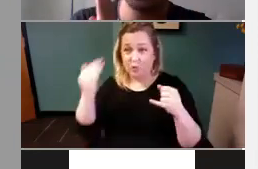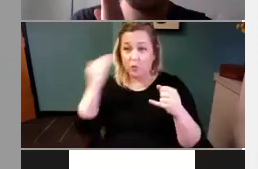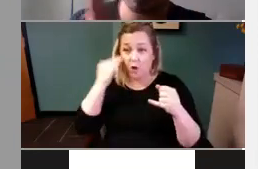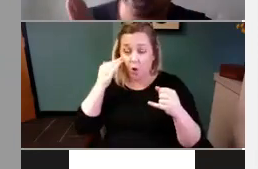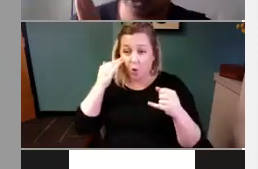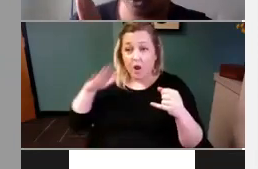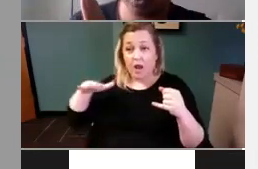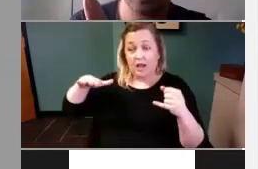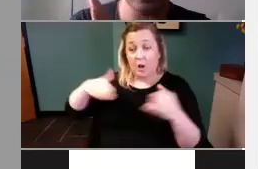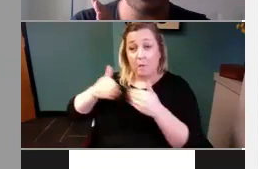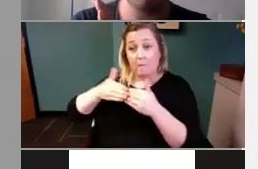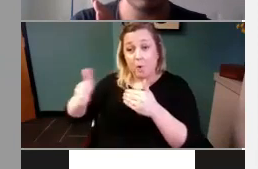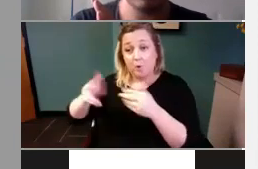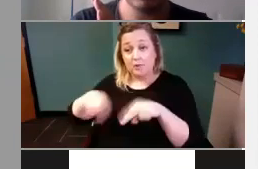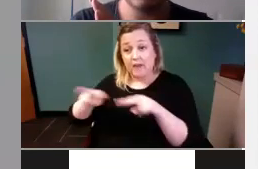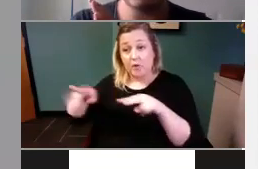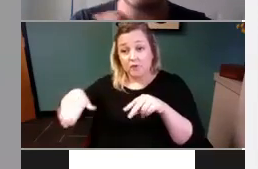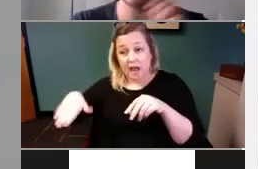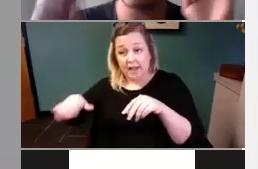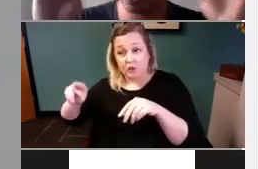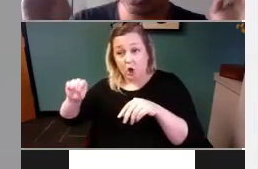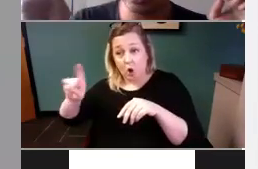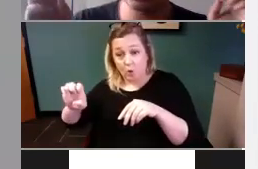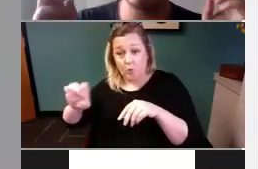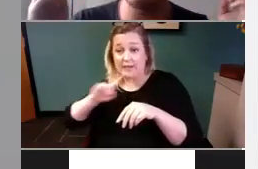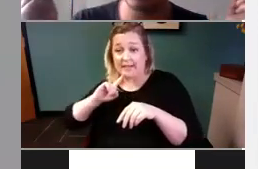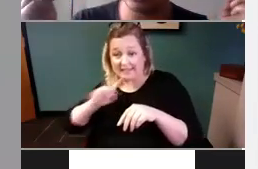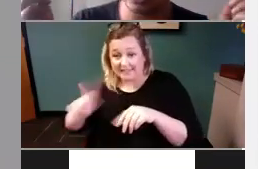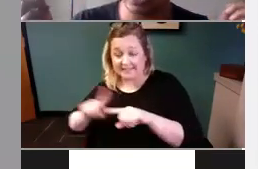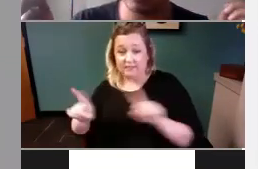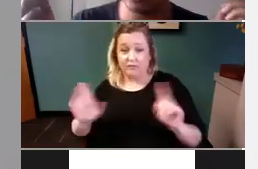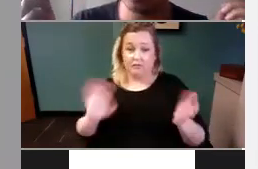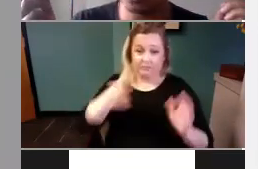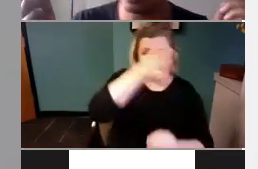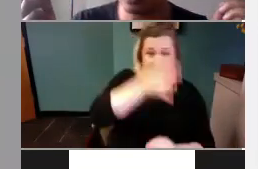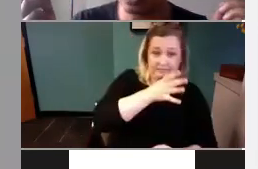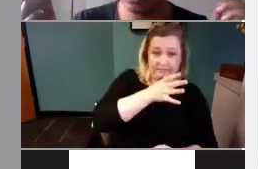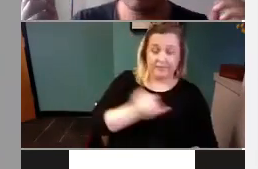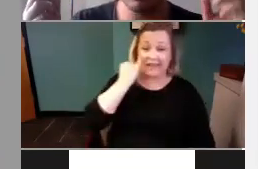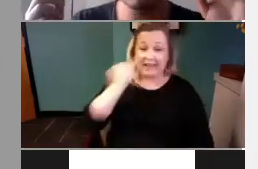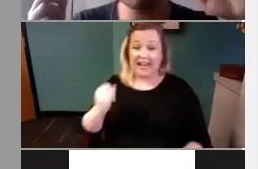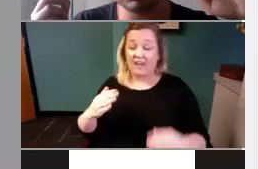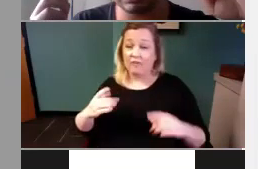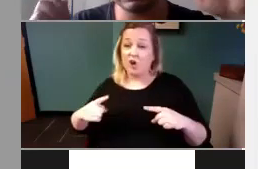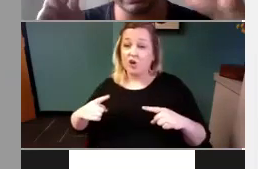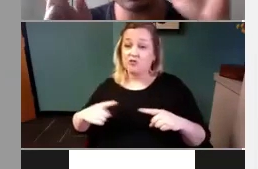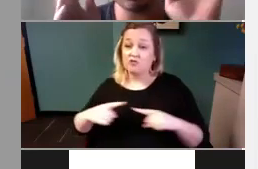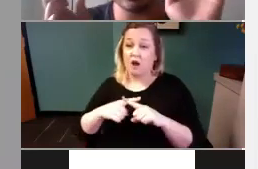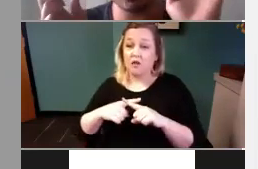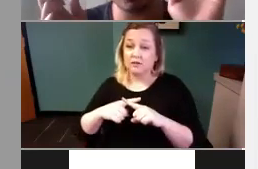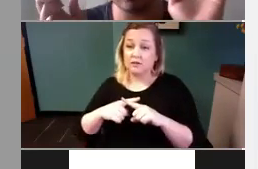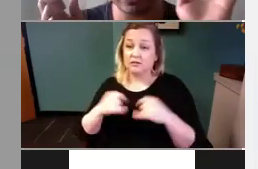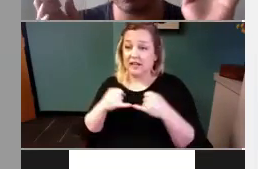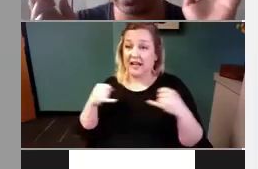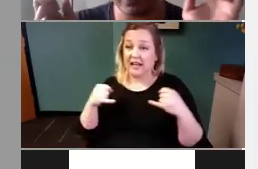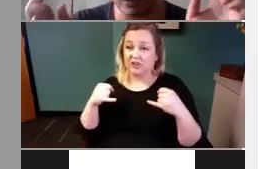post value of the parent, right? If an edge is a cross edge, then we do not care about those post values because they are not